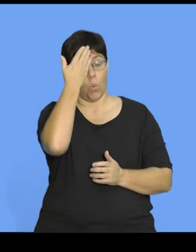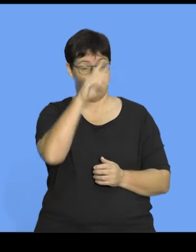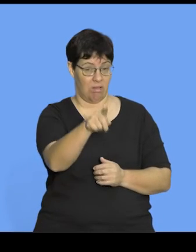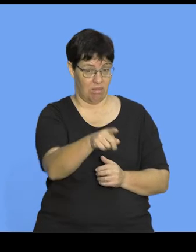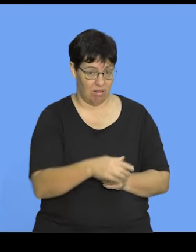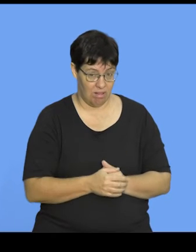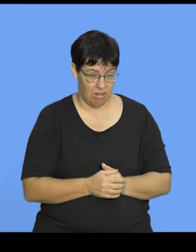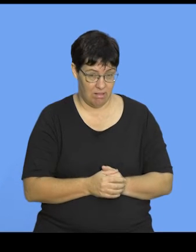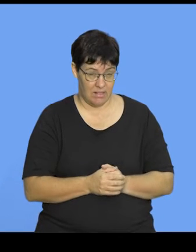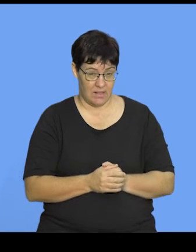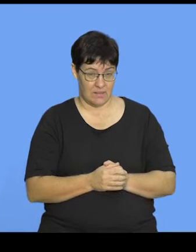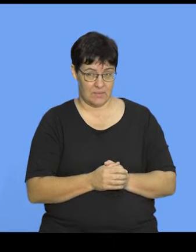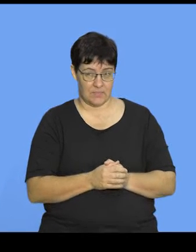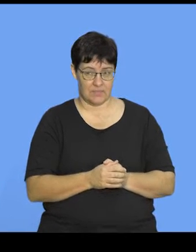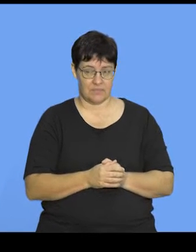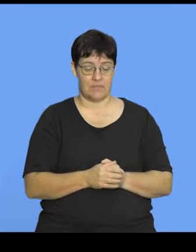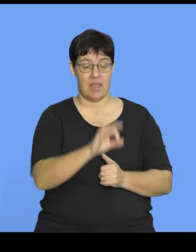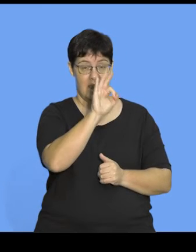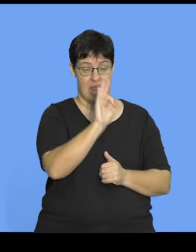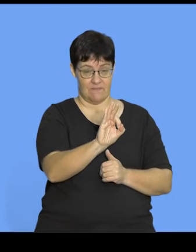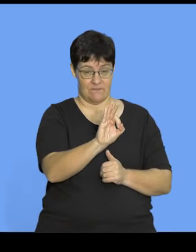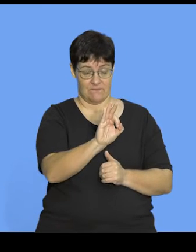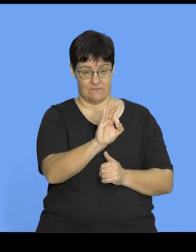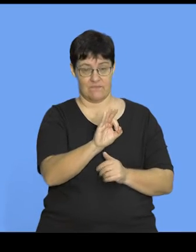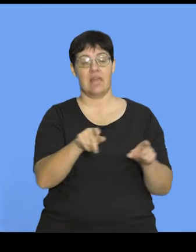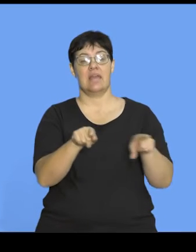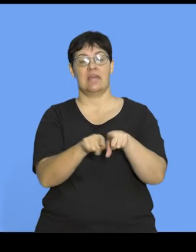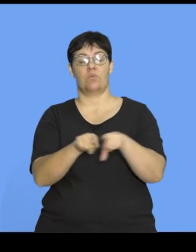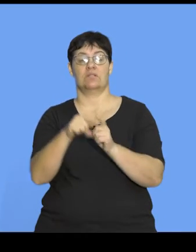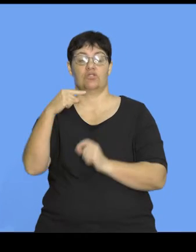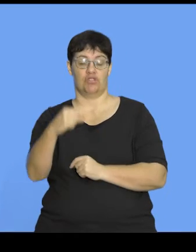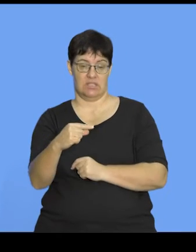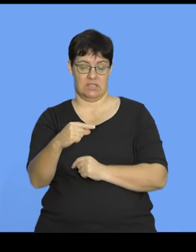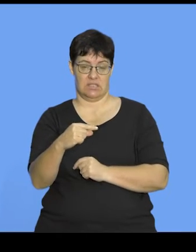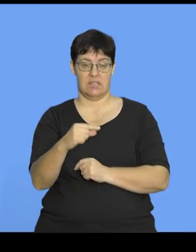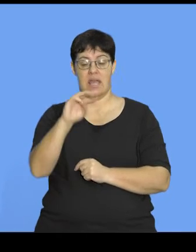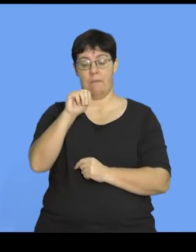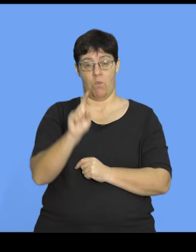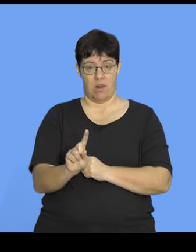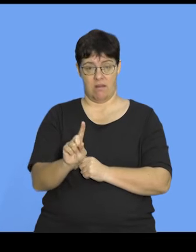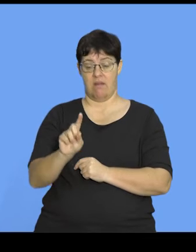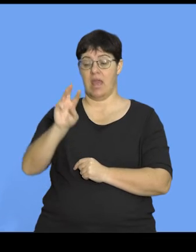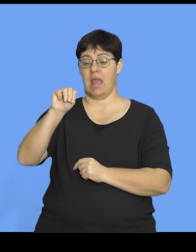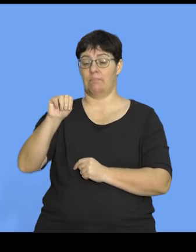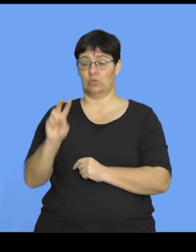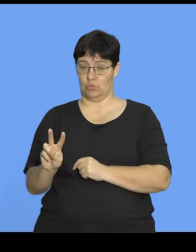We know that we're going to be using F equals G